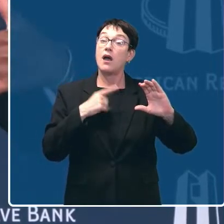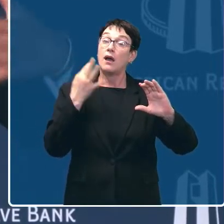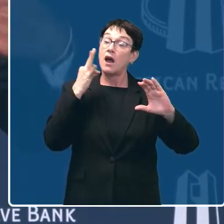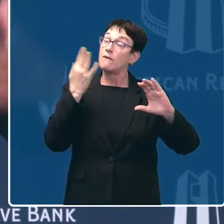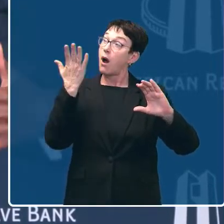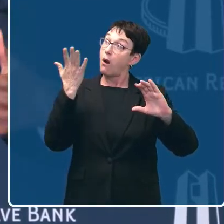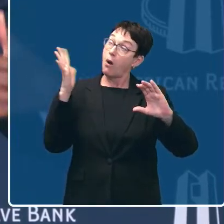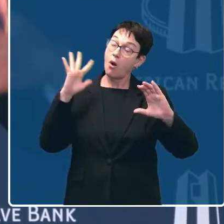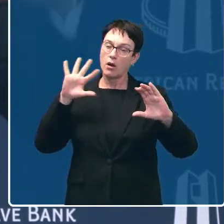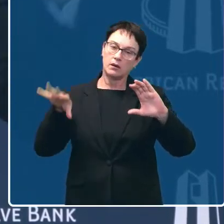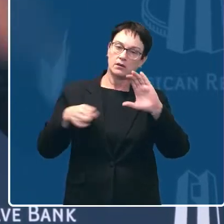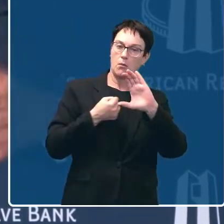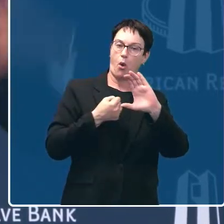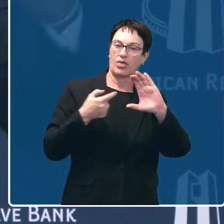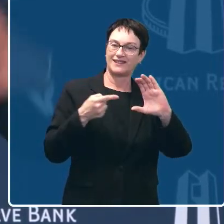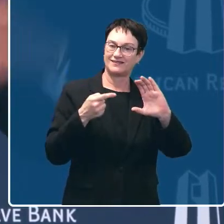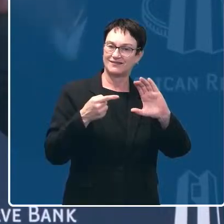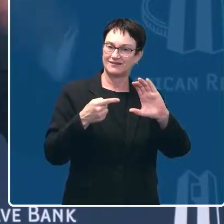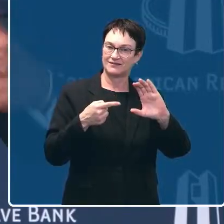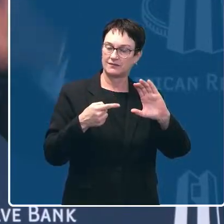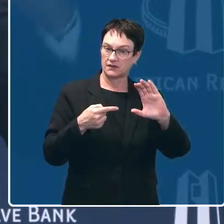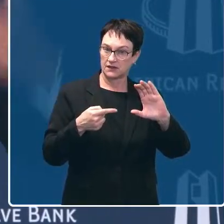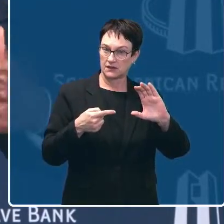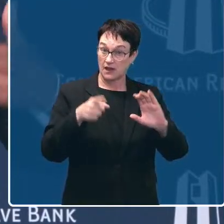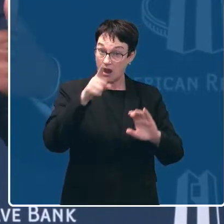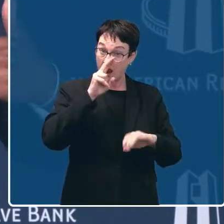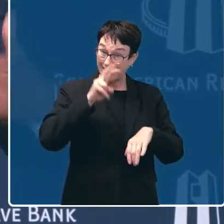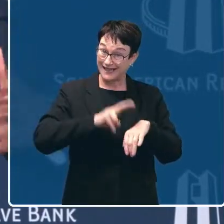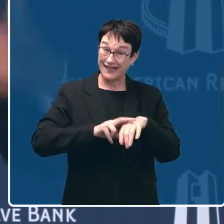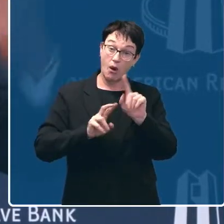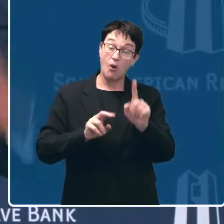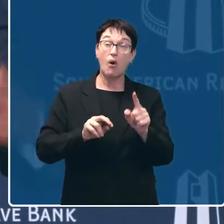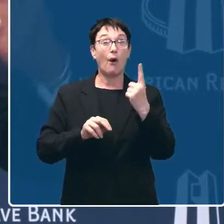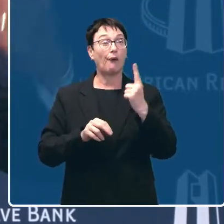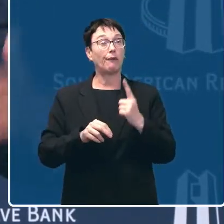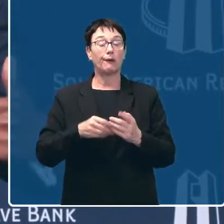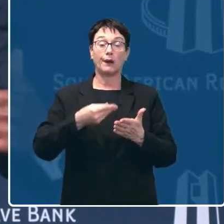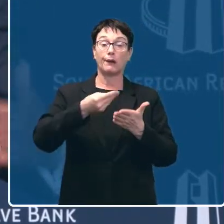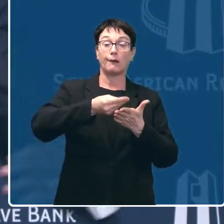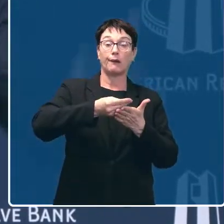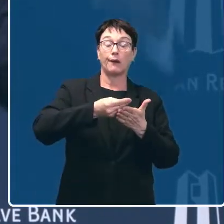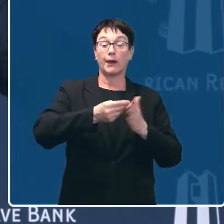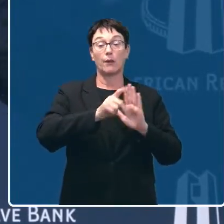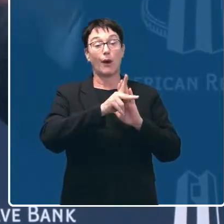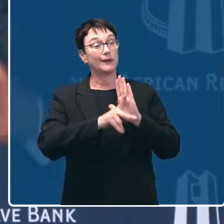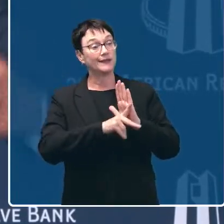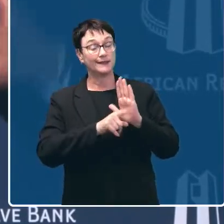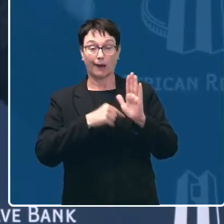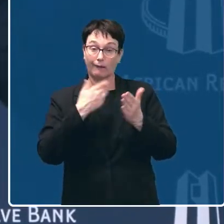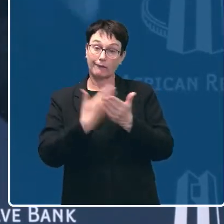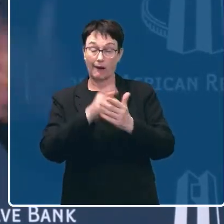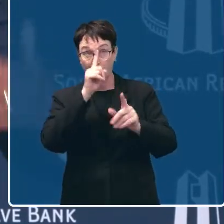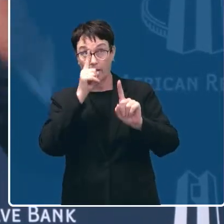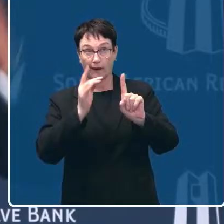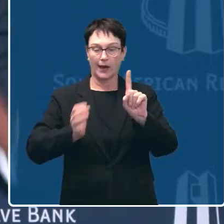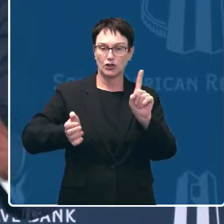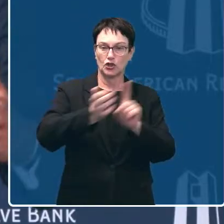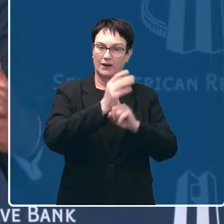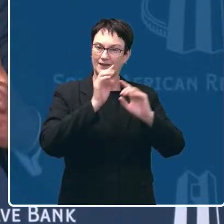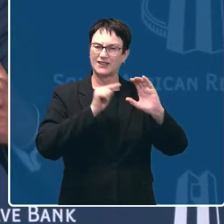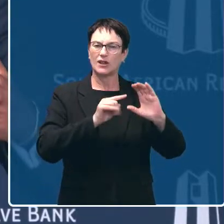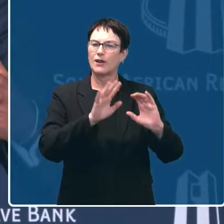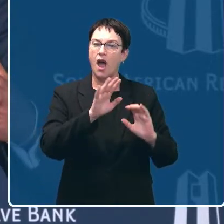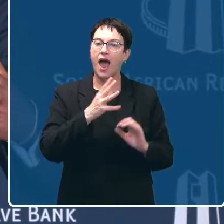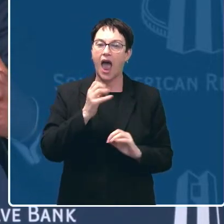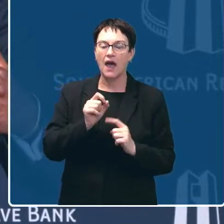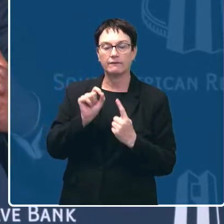targets, because you need more than monetary policy to achieve those targets. You have got to deploy the other policies